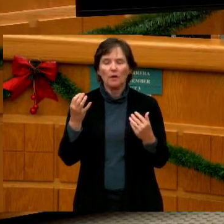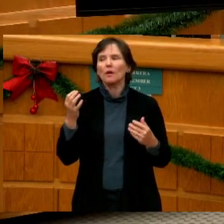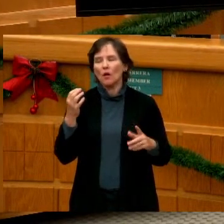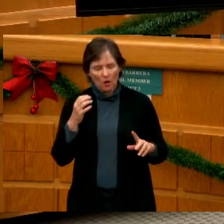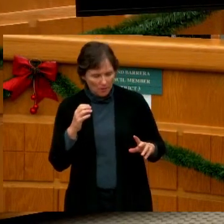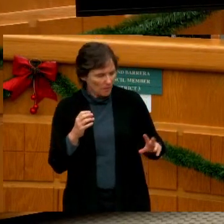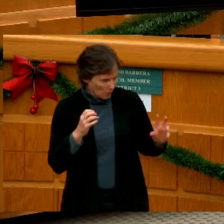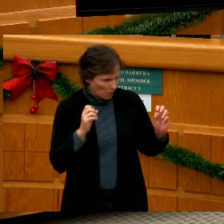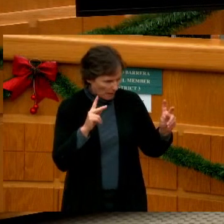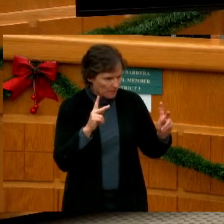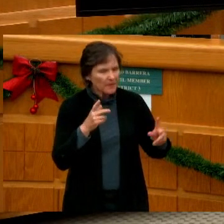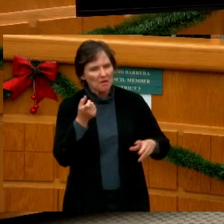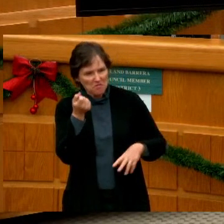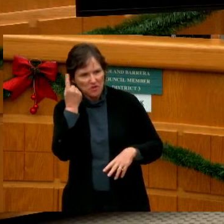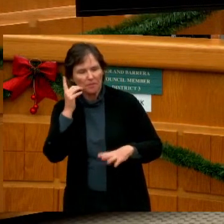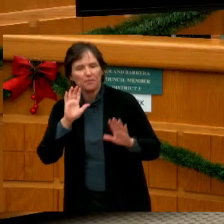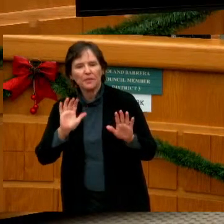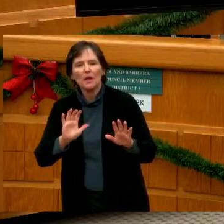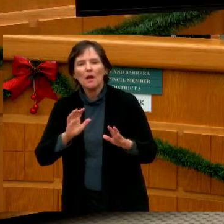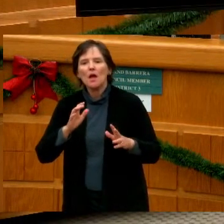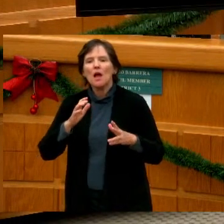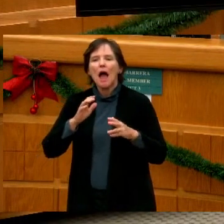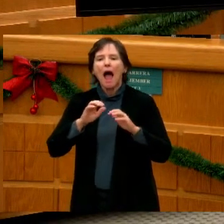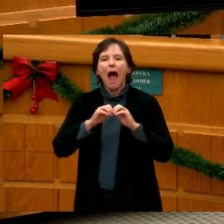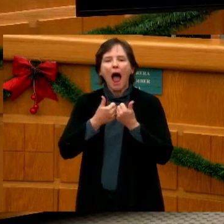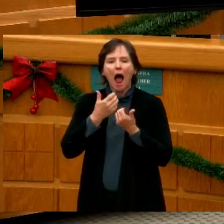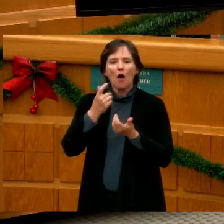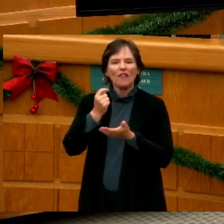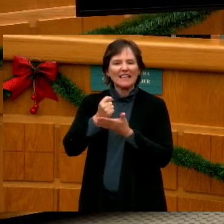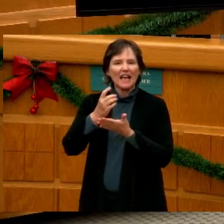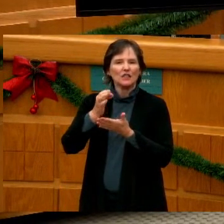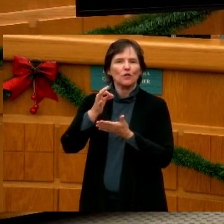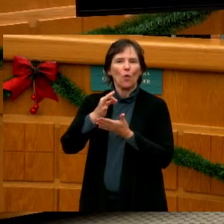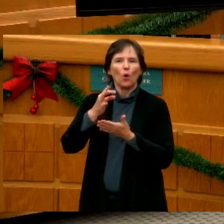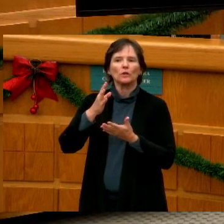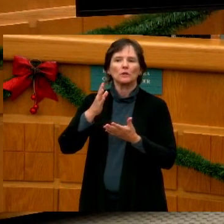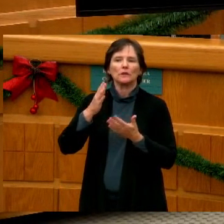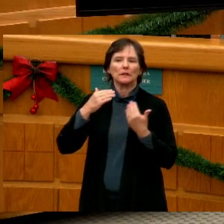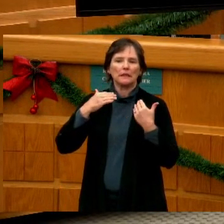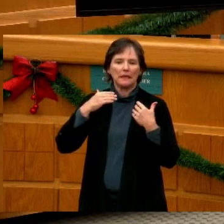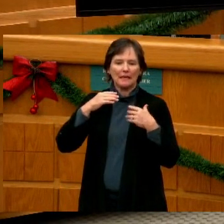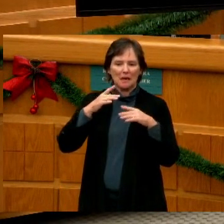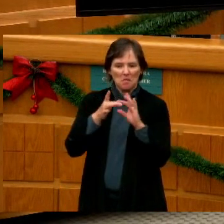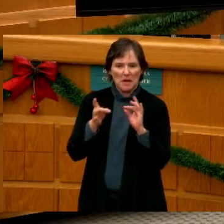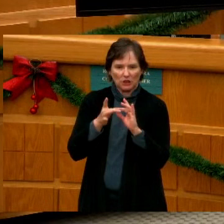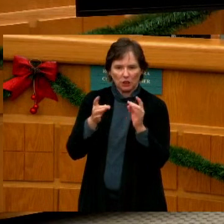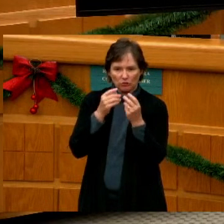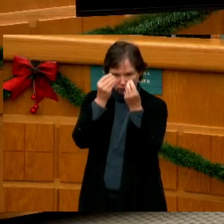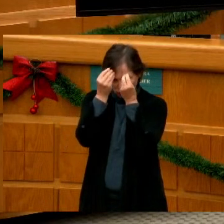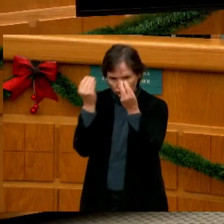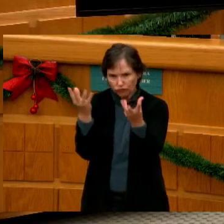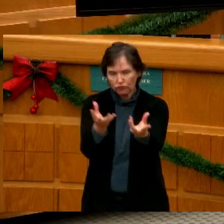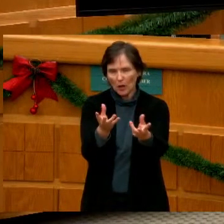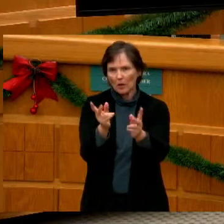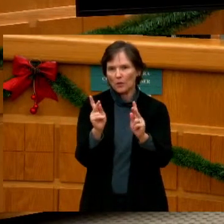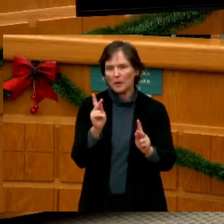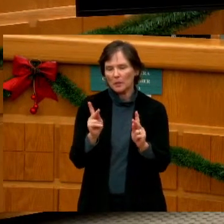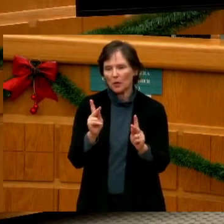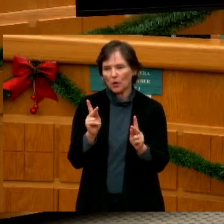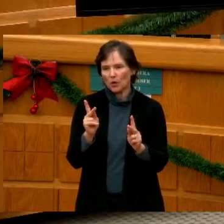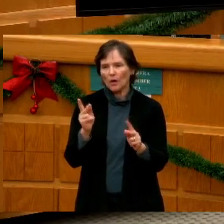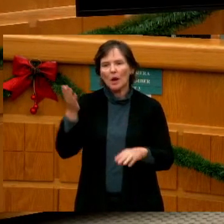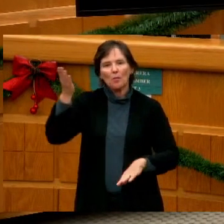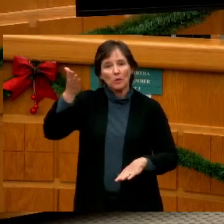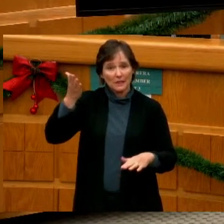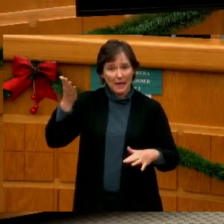answer. So we're transitioning here in the way the task force gets its message out, and we'll